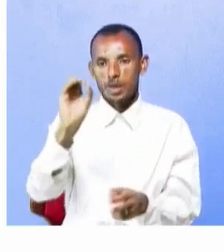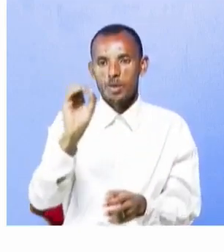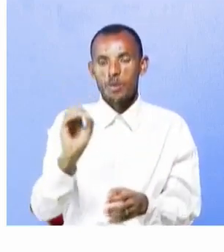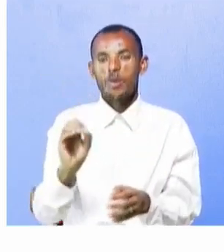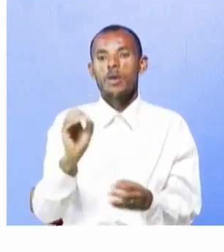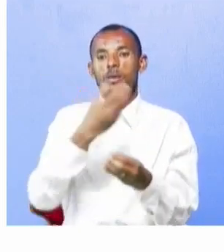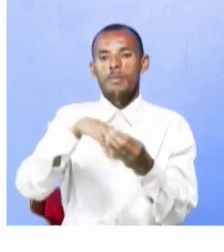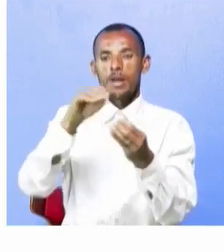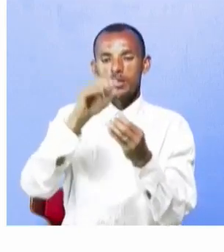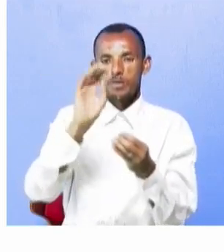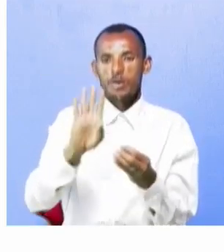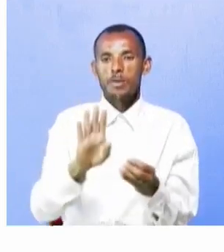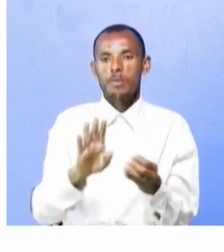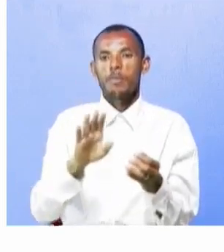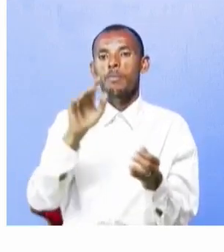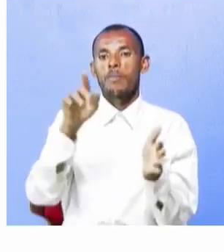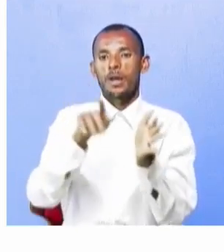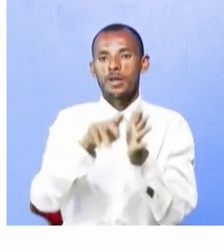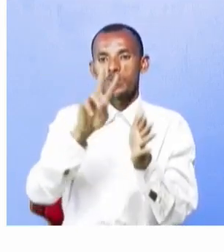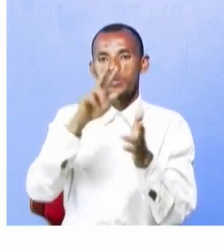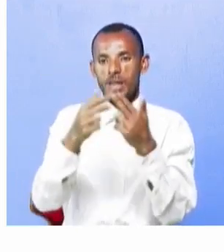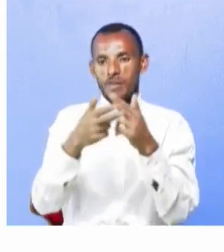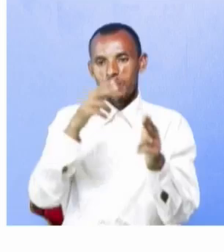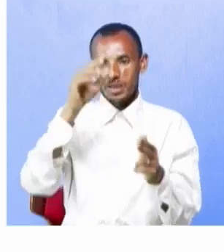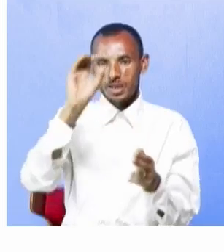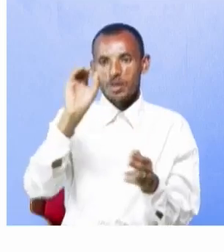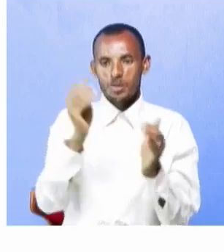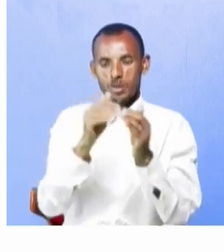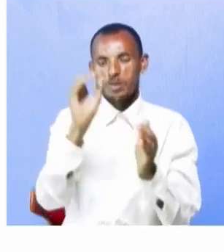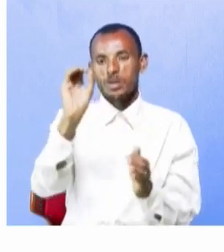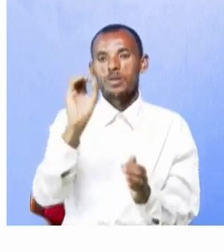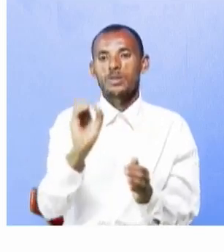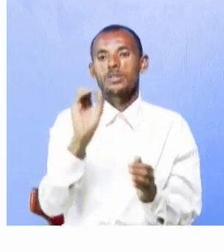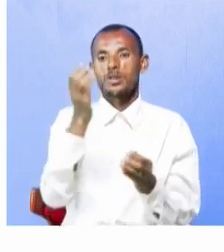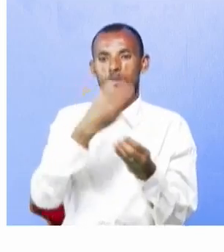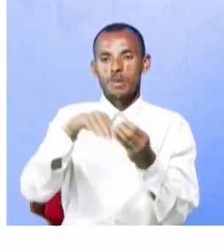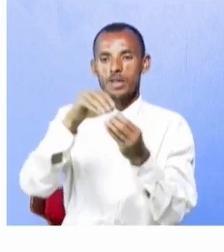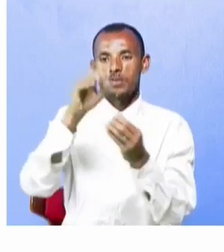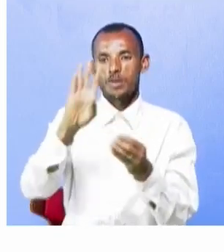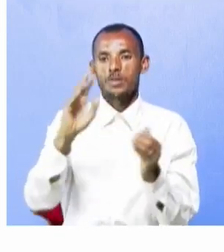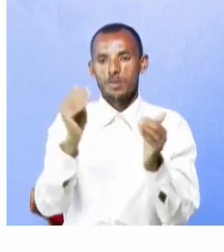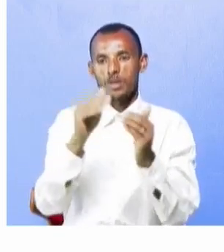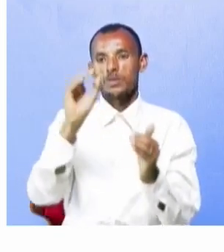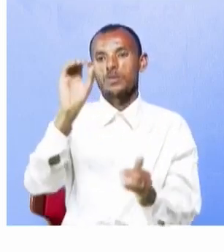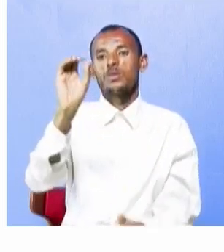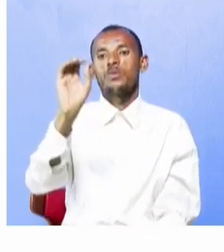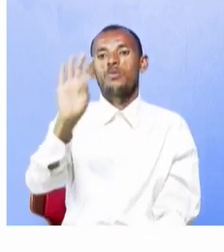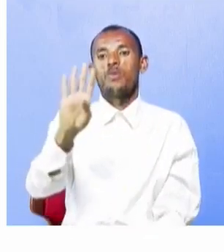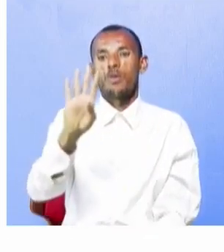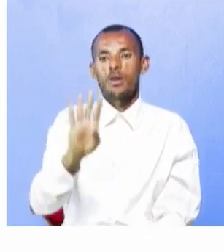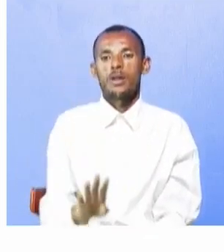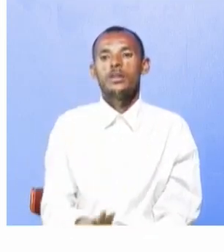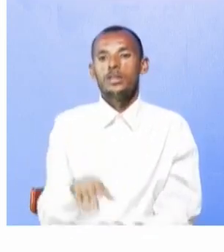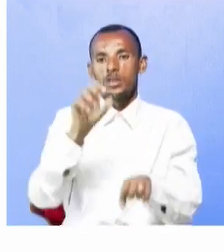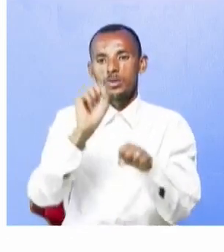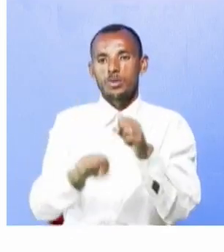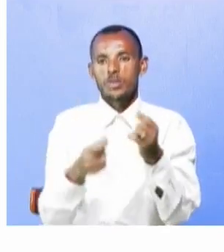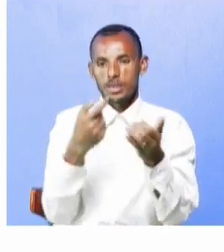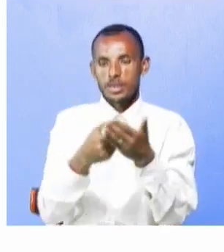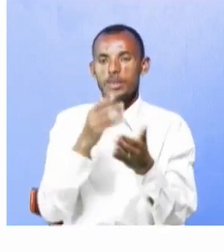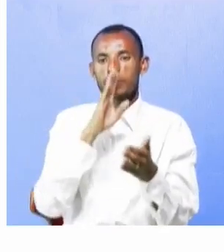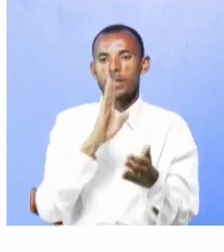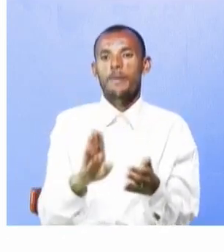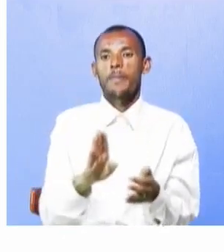4. Minus 2 times 0 is 0. 0 plus 4 is 4. Okay? So this